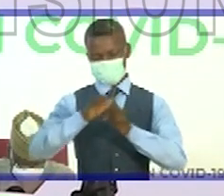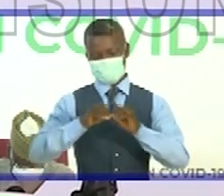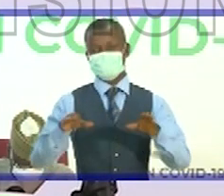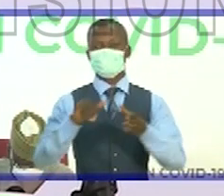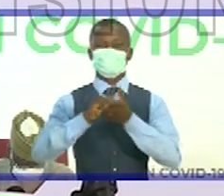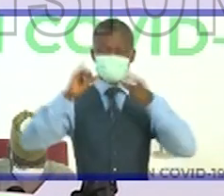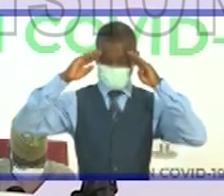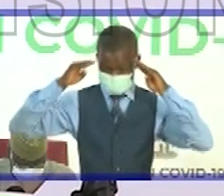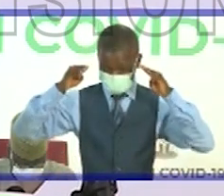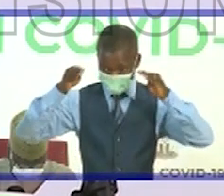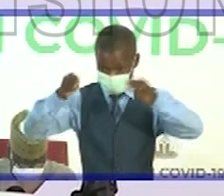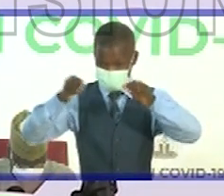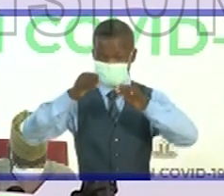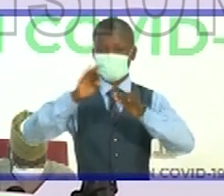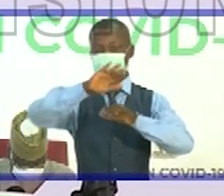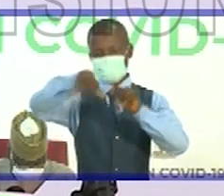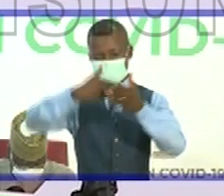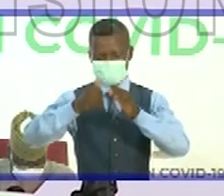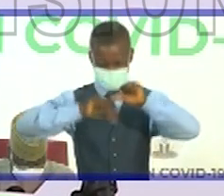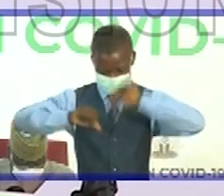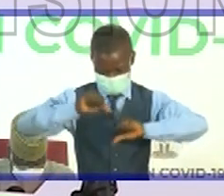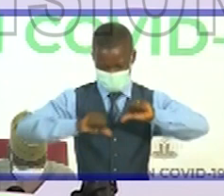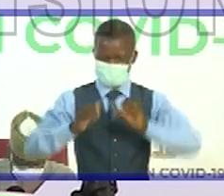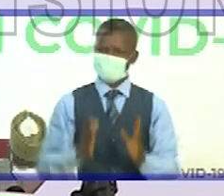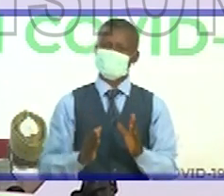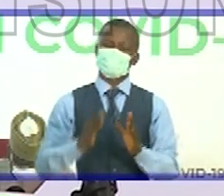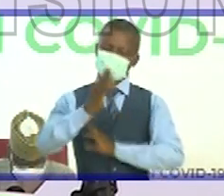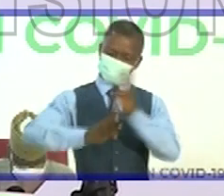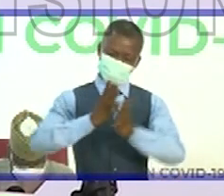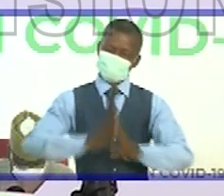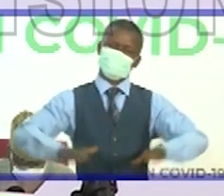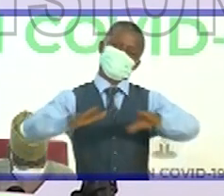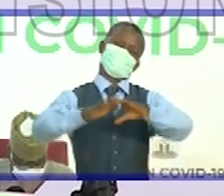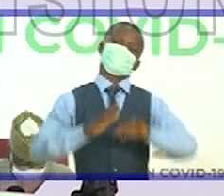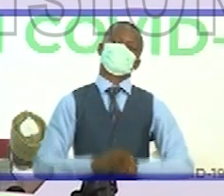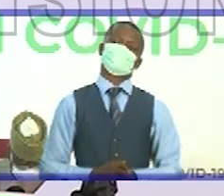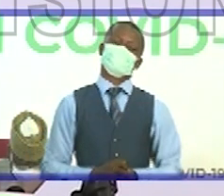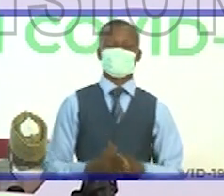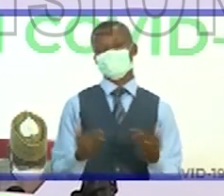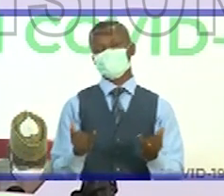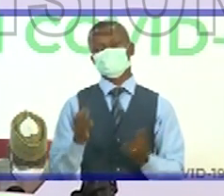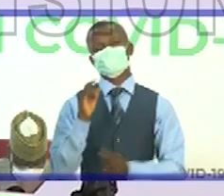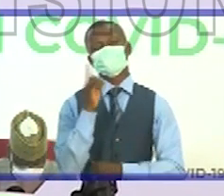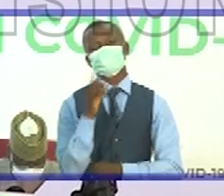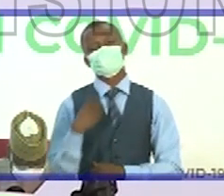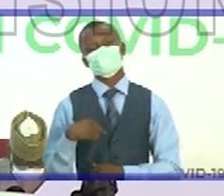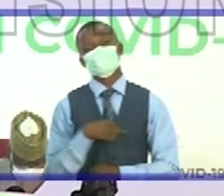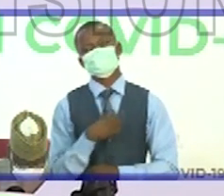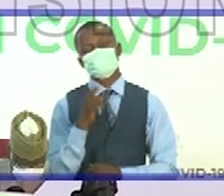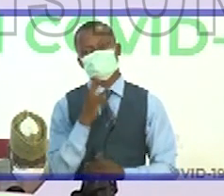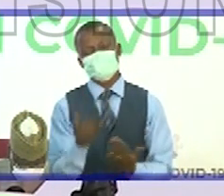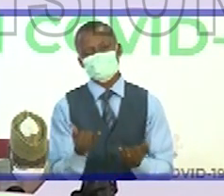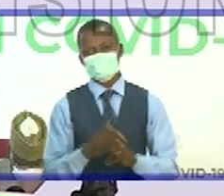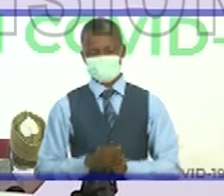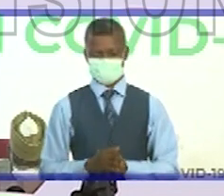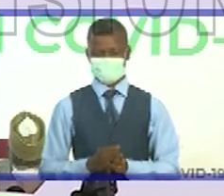scientific community around the world. So where are we now? Normally, vaccine